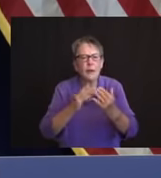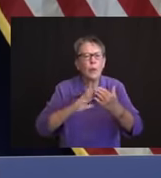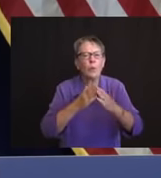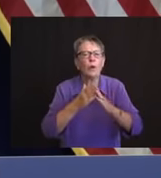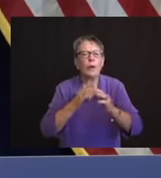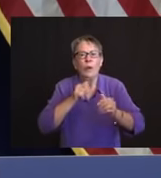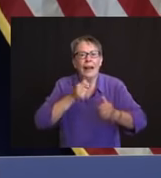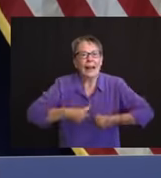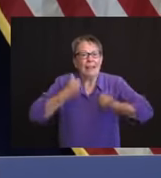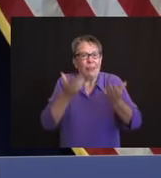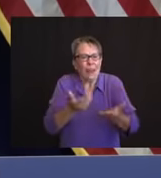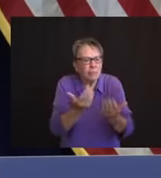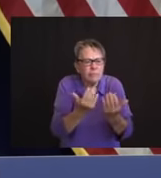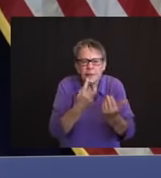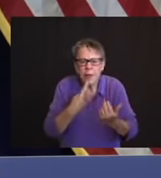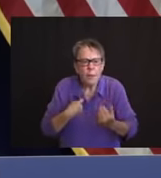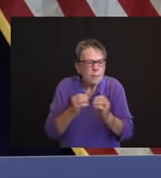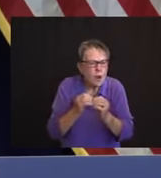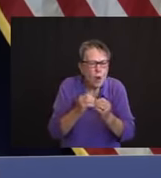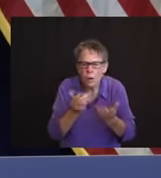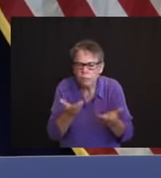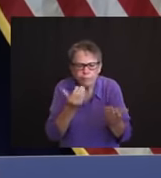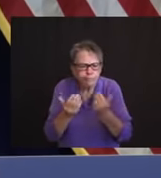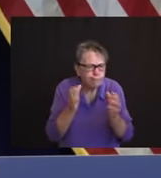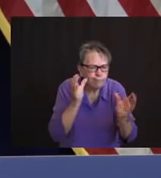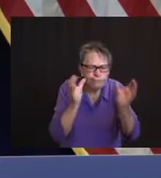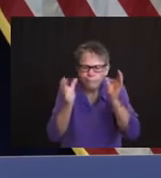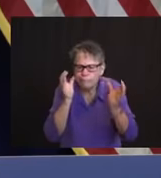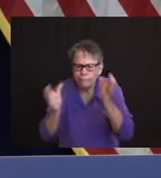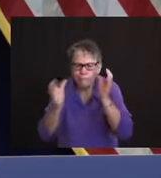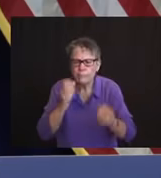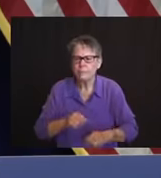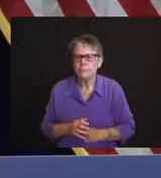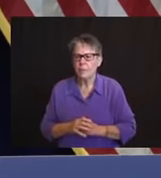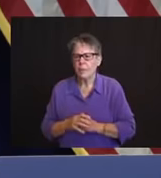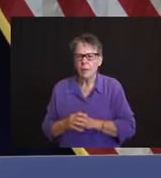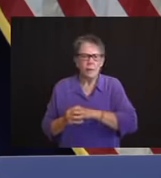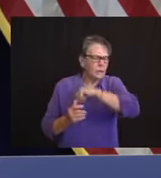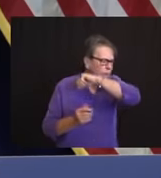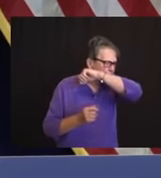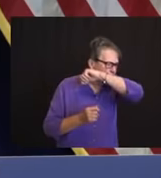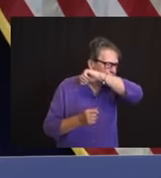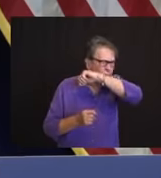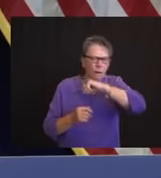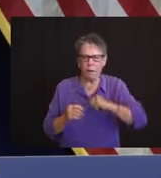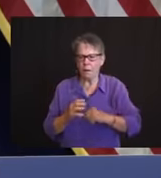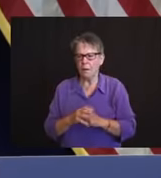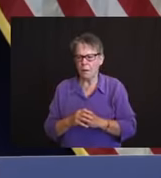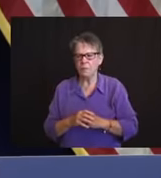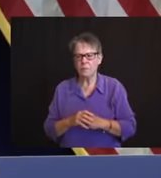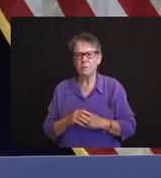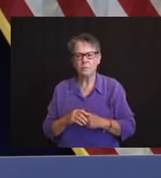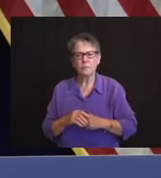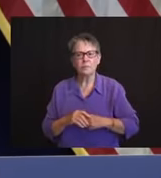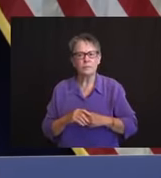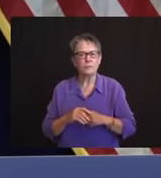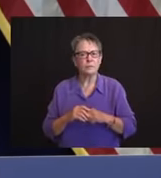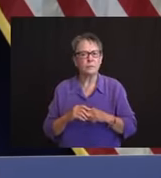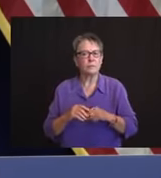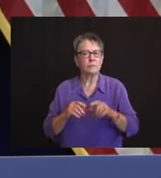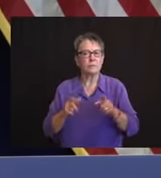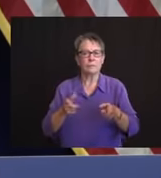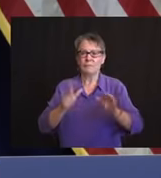City. All of our fates are intricately intertwined with each other. There is continued